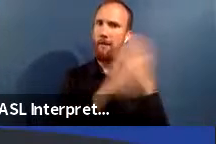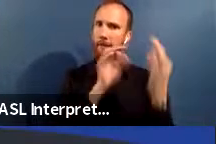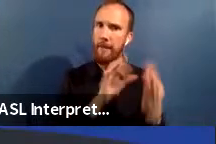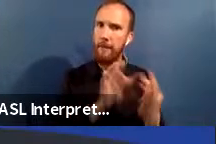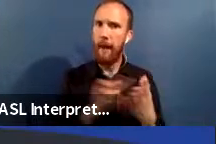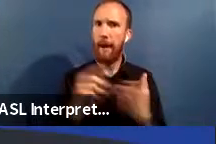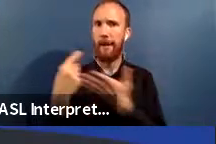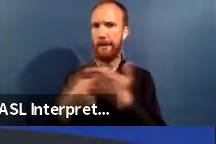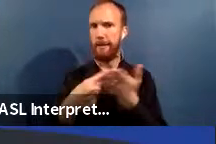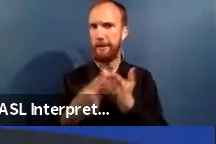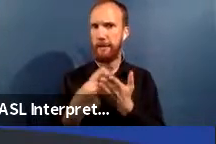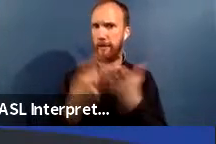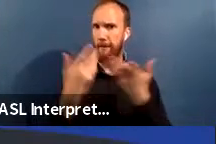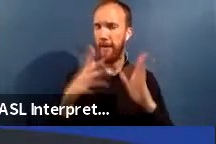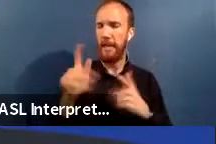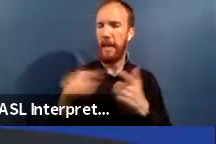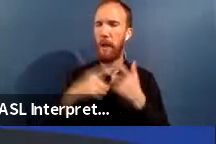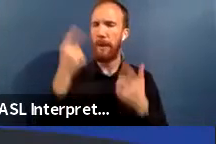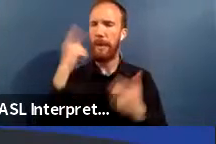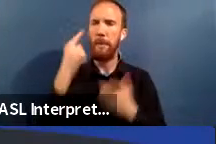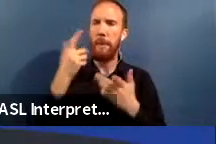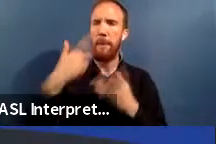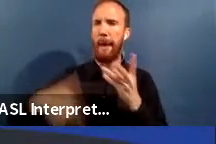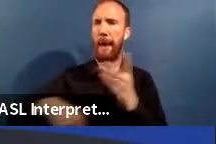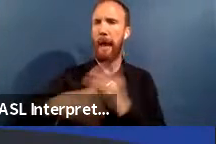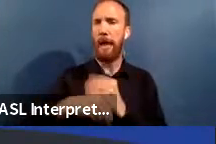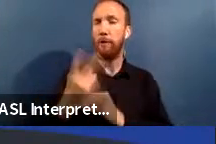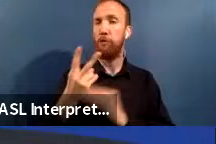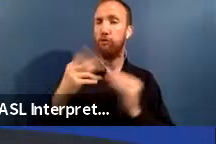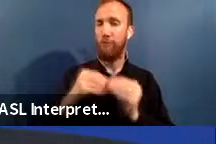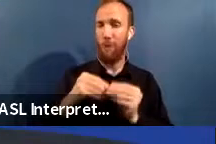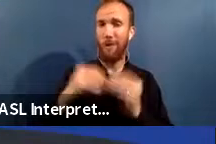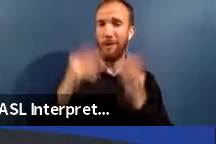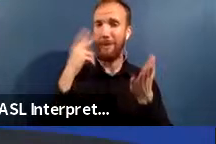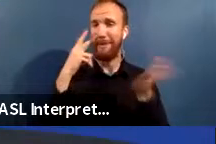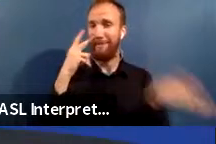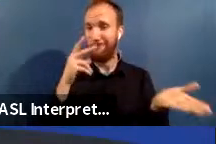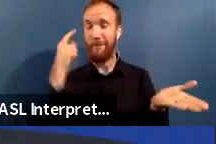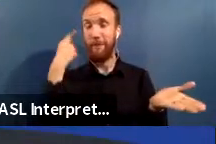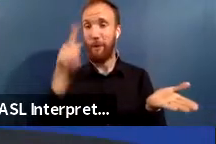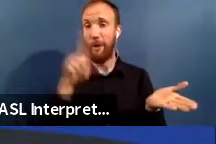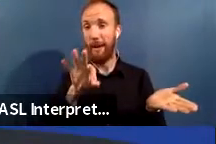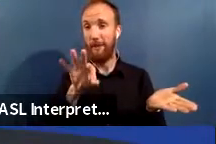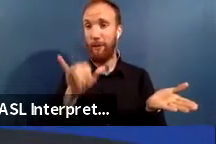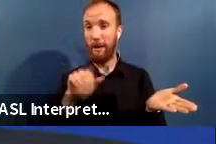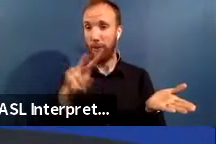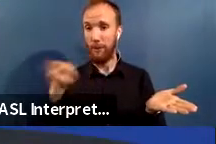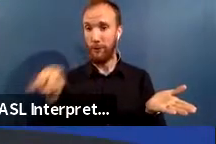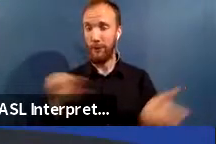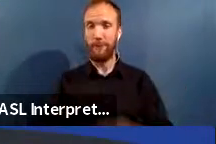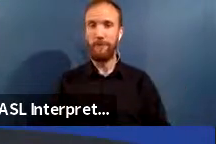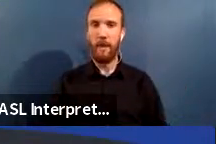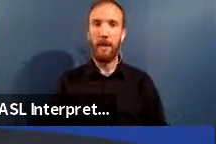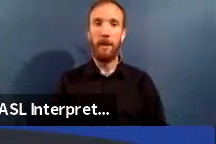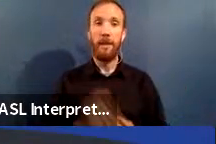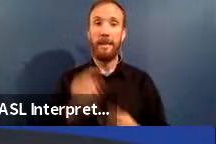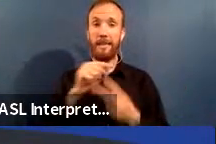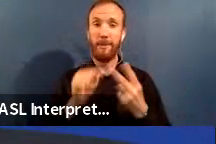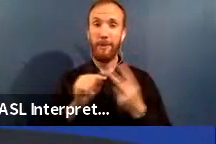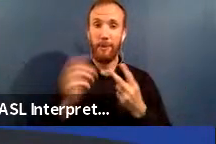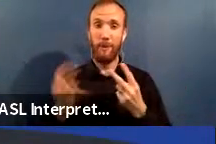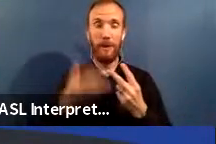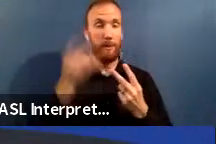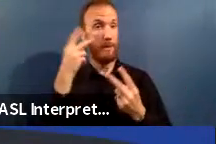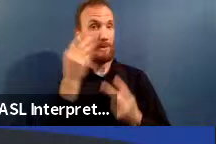to add 2 more categories to the FY22 capital planning process. These 2 categories include, as you